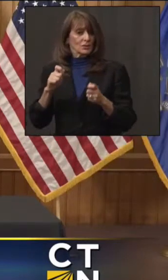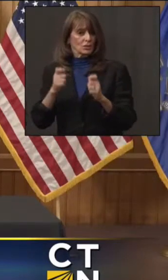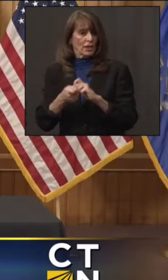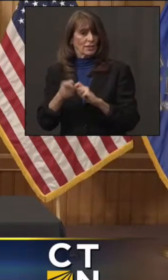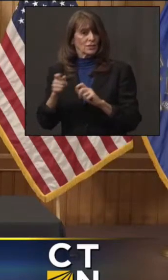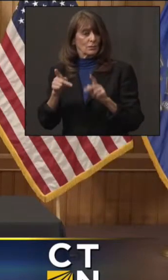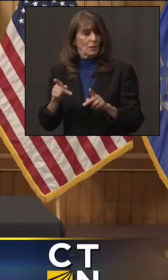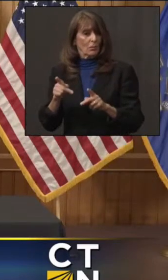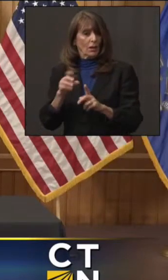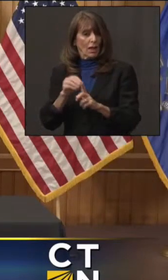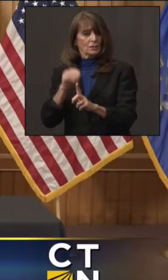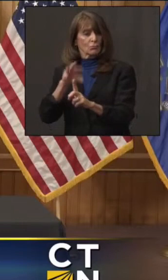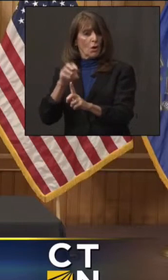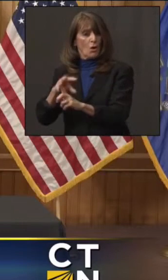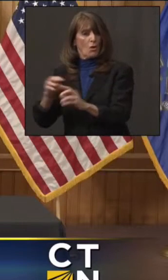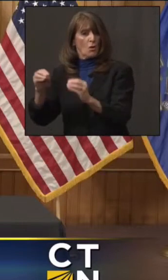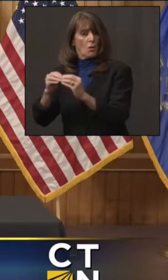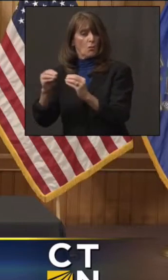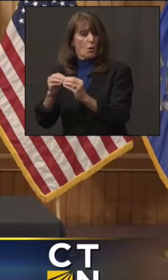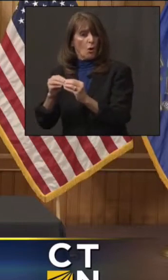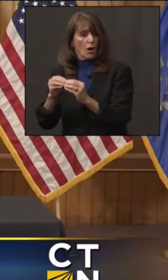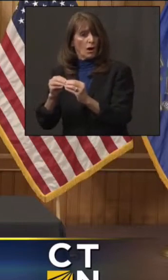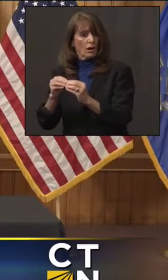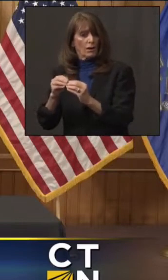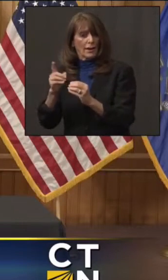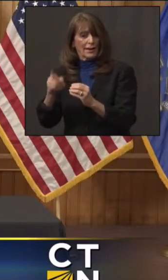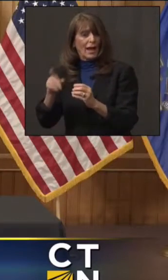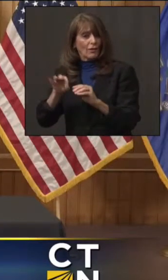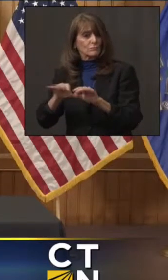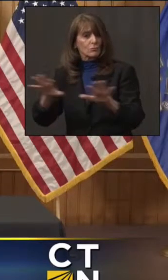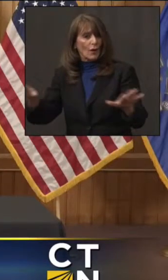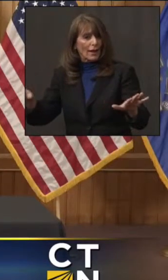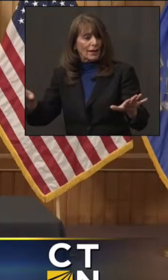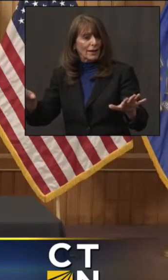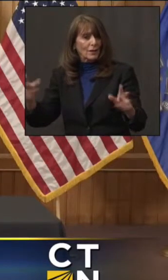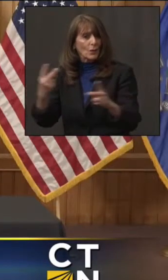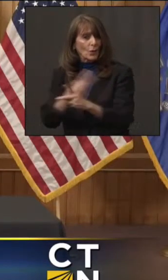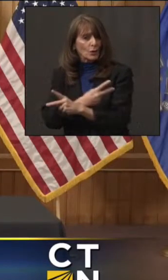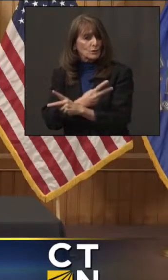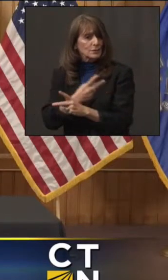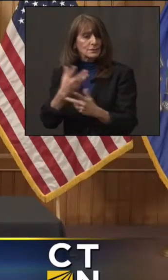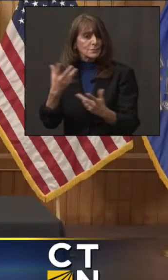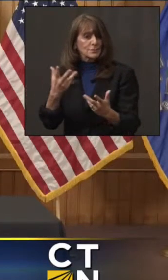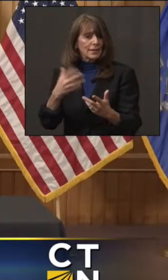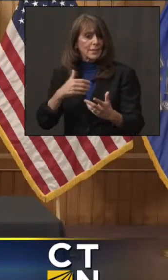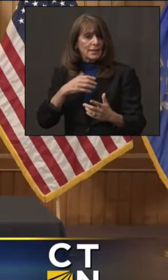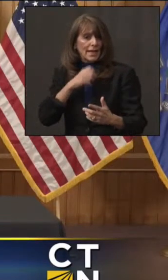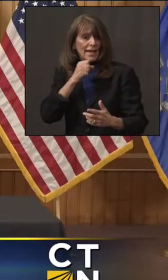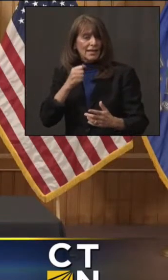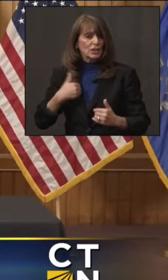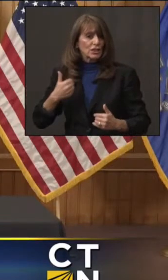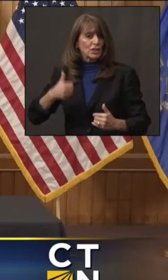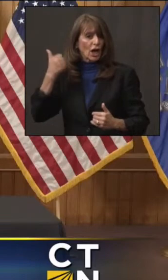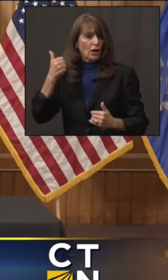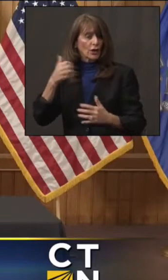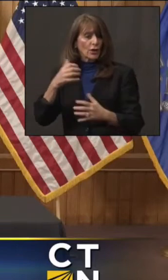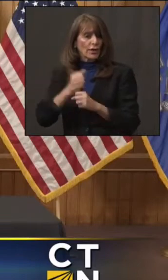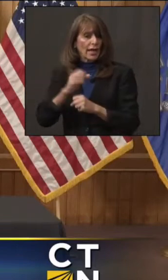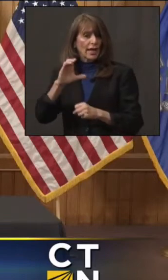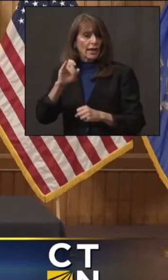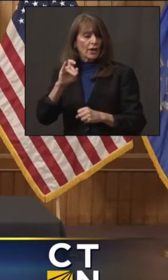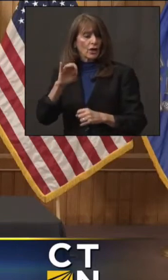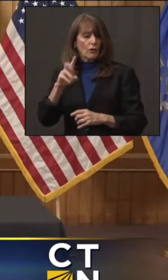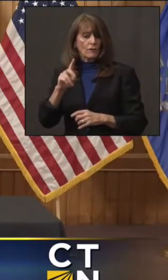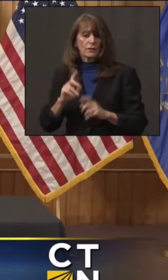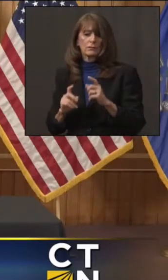being exposed to it more, potentially the folks who are spreading it around more, these younger folks? No, I don't